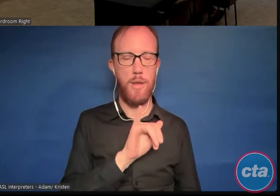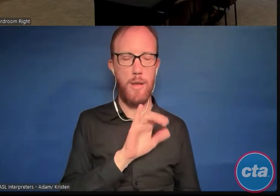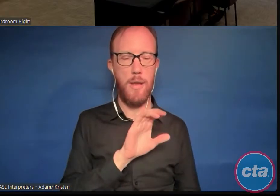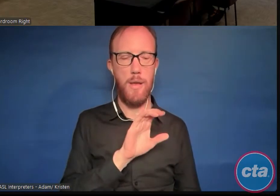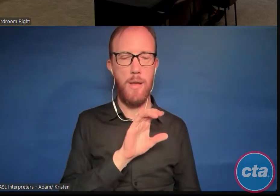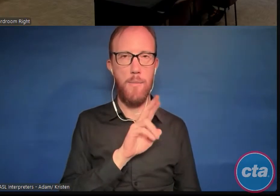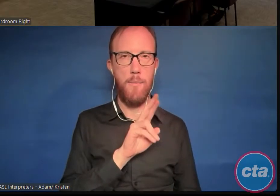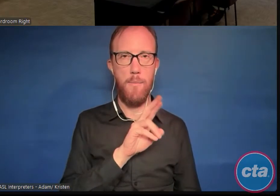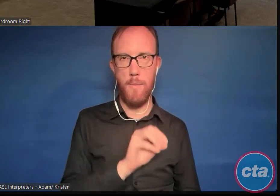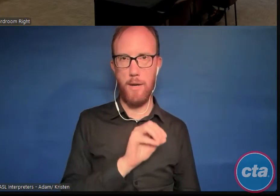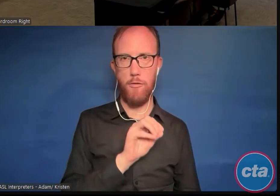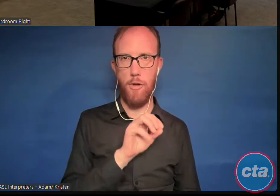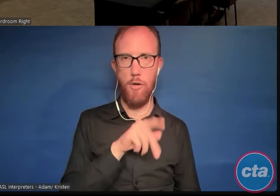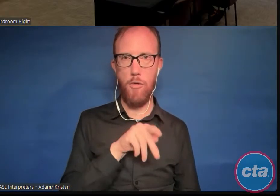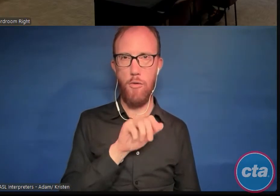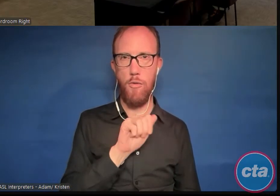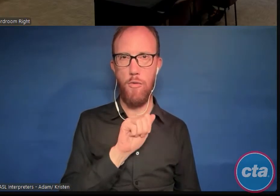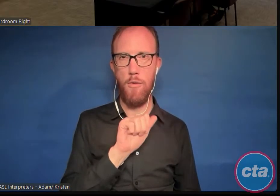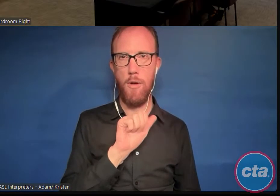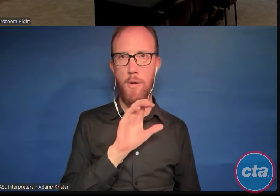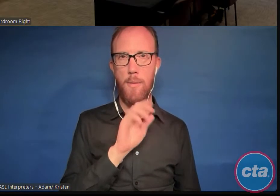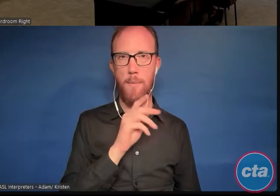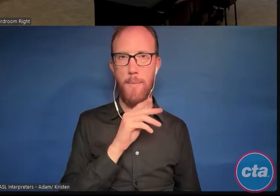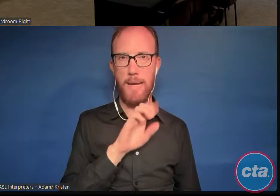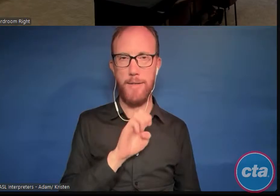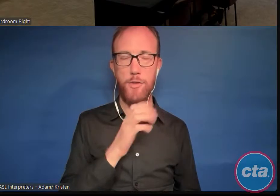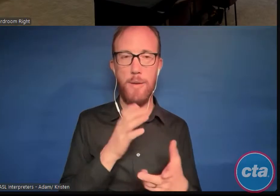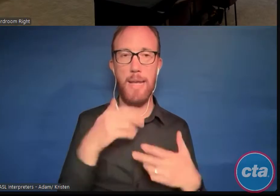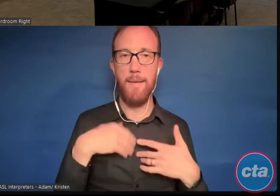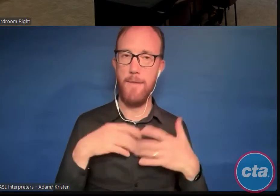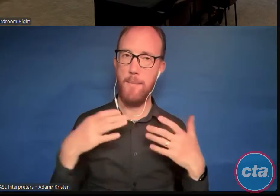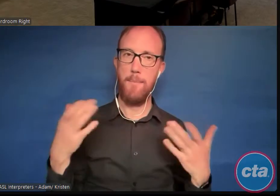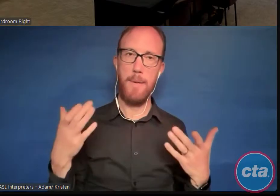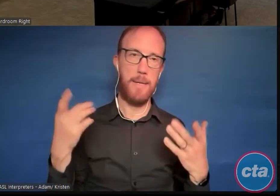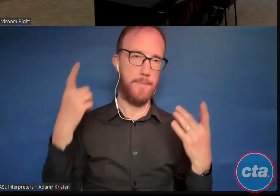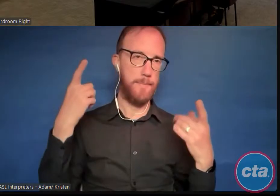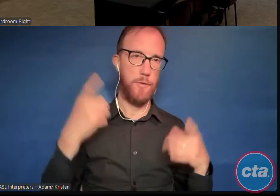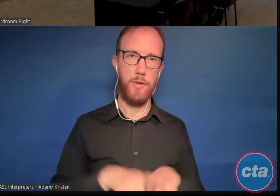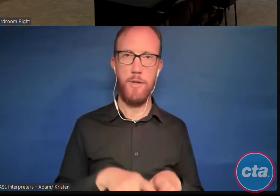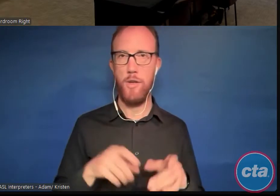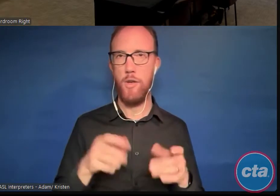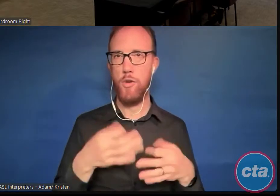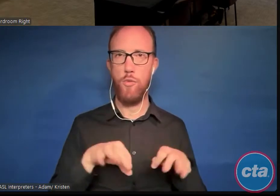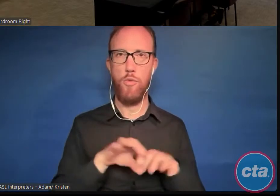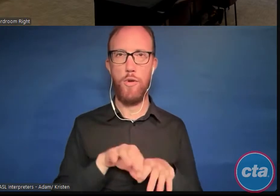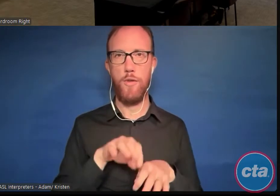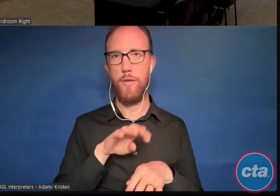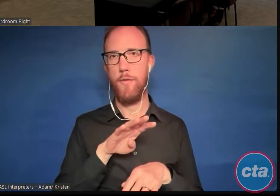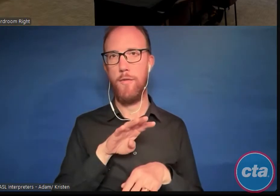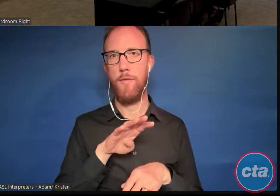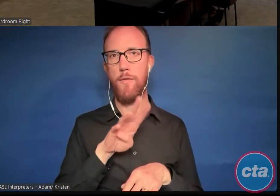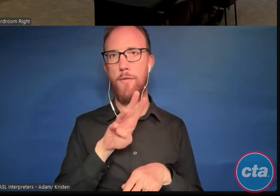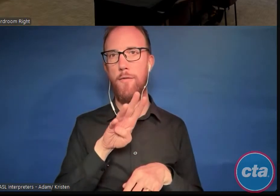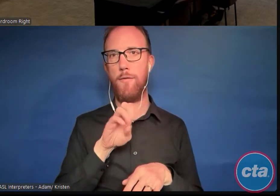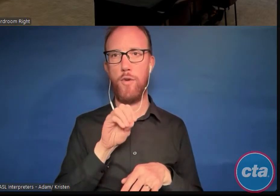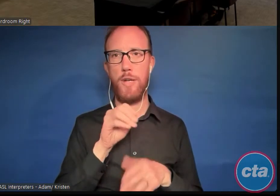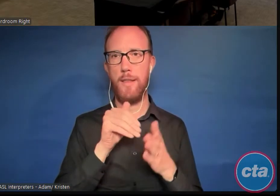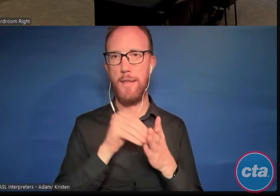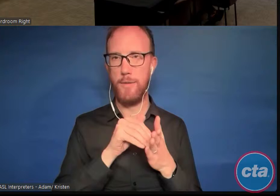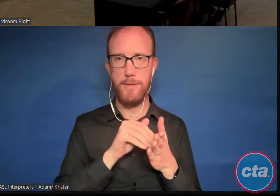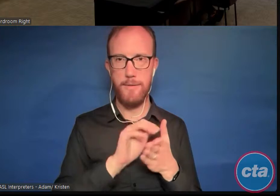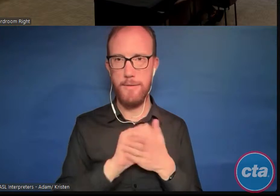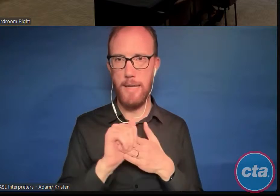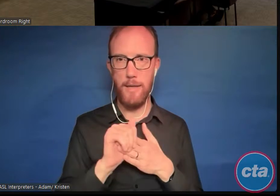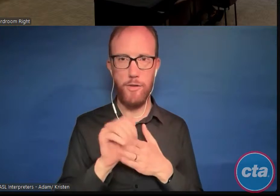a concrete package that in and of itself is worth $40 million in design, and they will actually bid it as 5 or 6 smaller